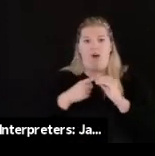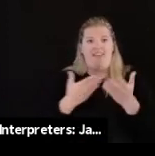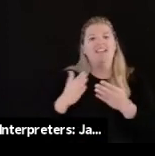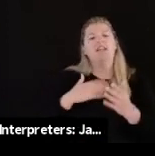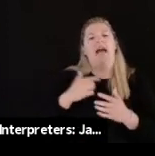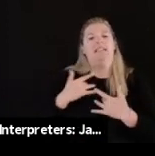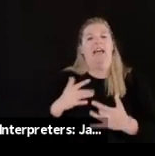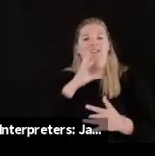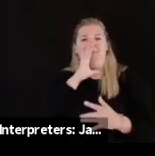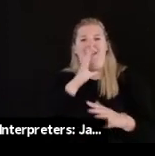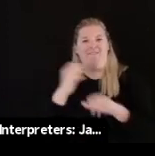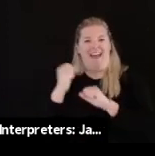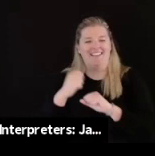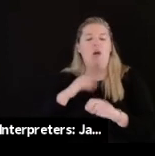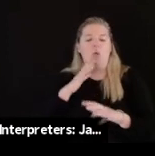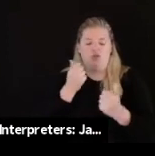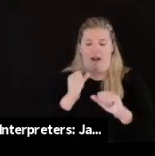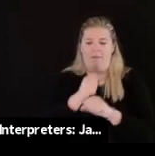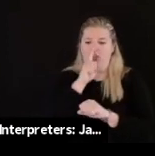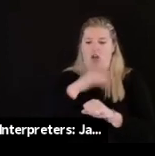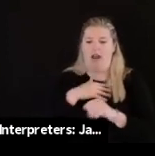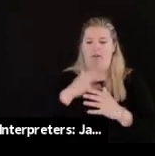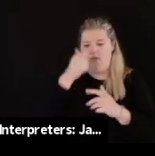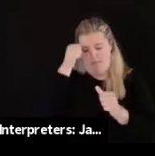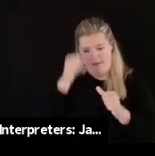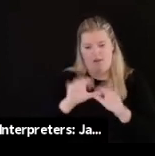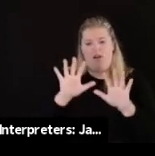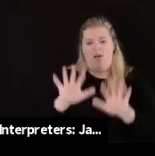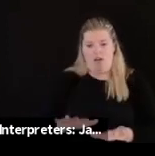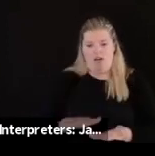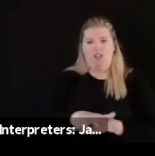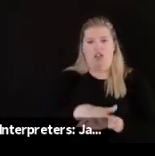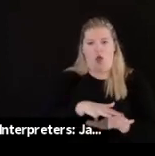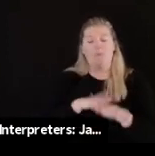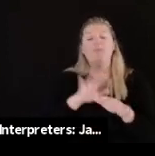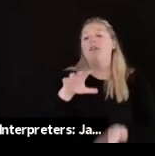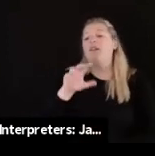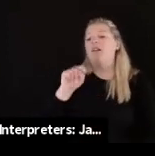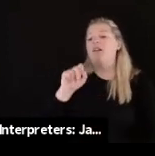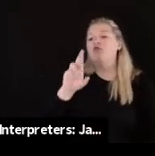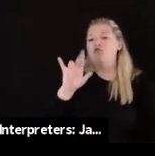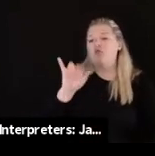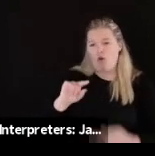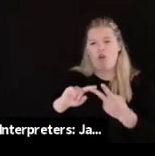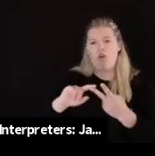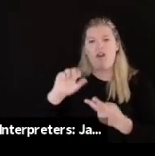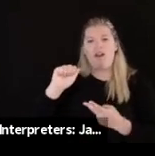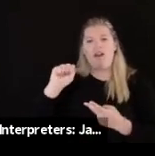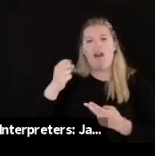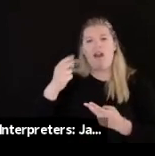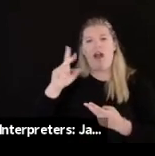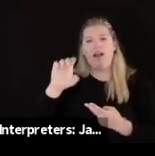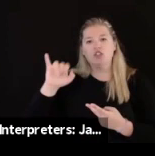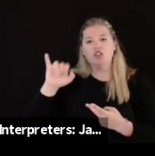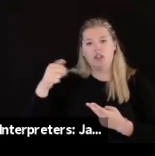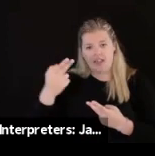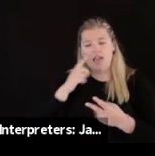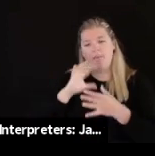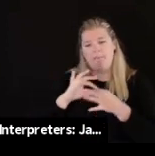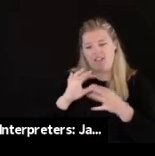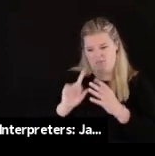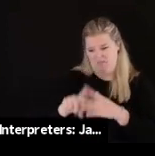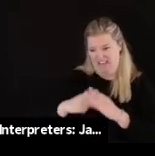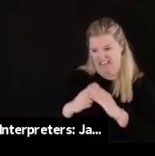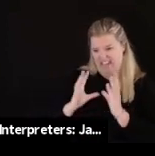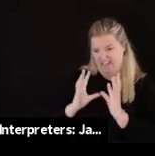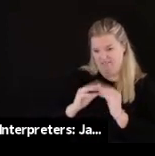will be mindful, but thank you. So as Tori and Ashley mentioned in the beginning, we wanted to know a little bit about